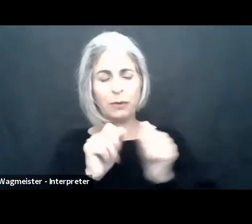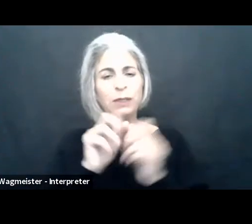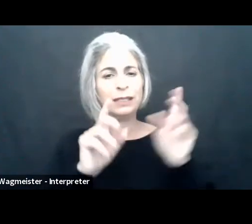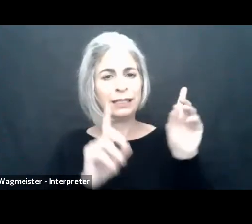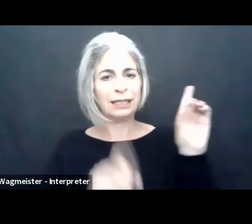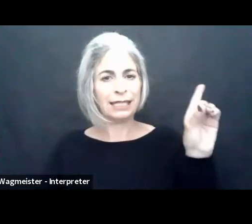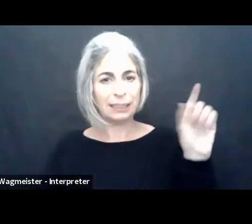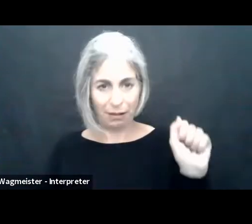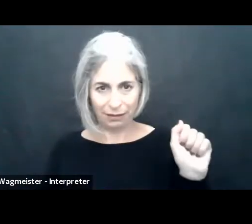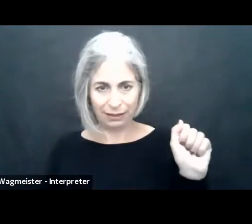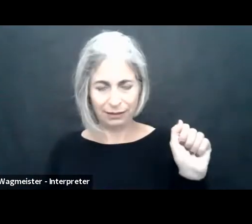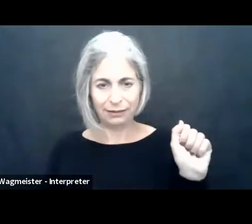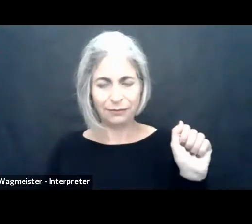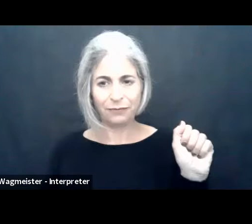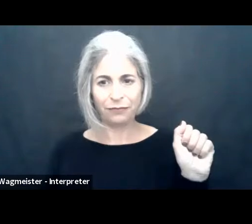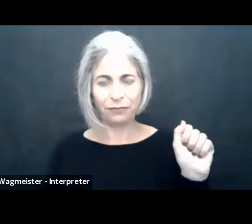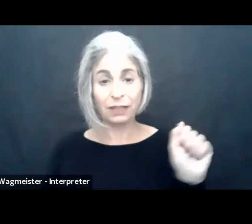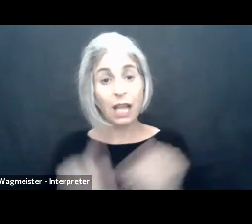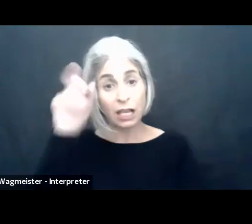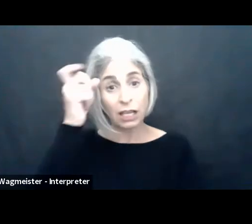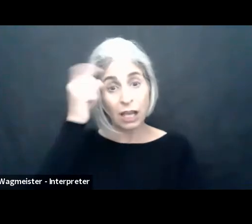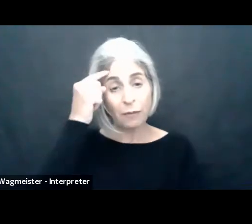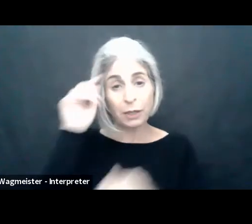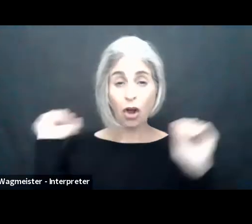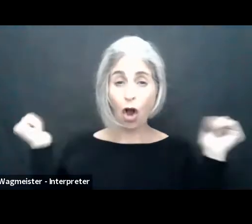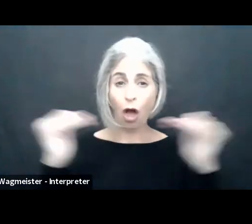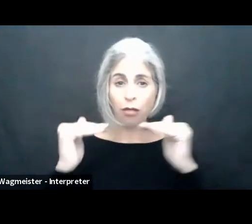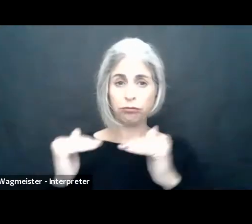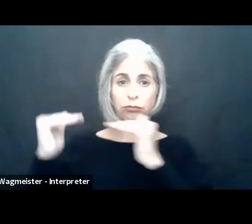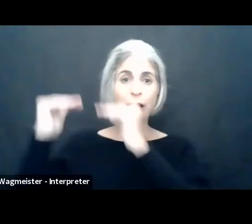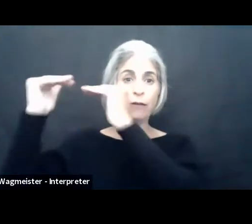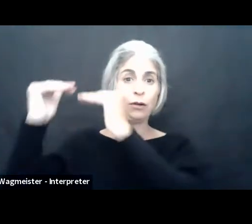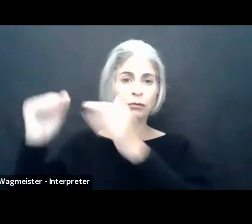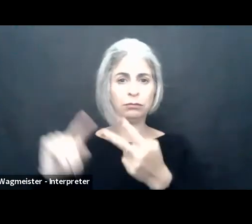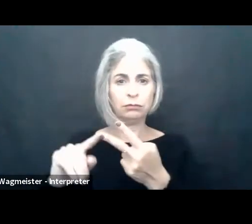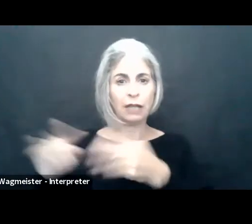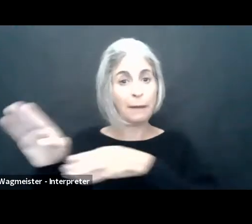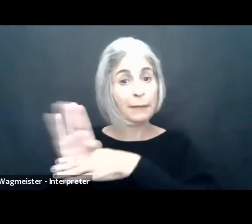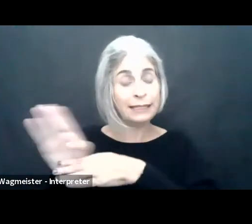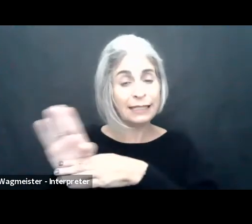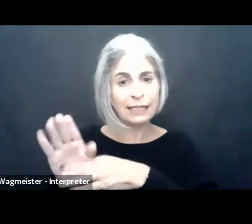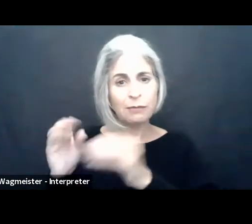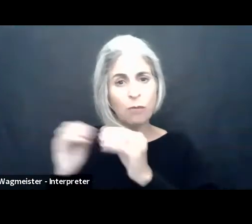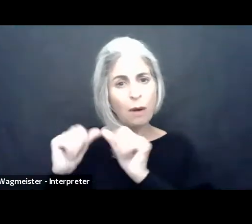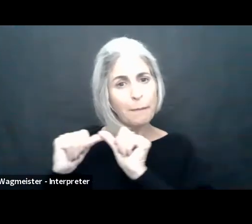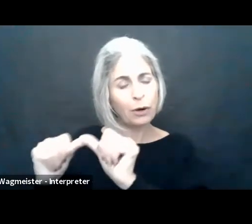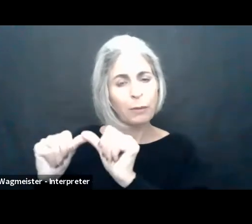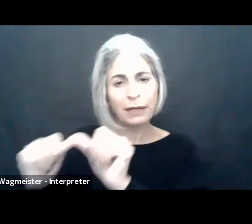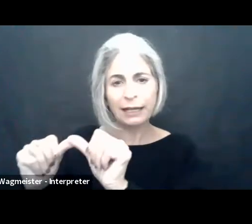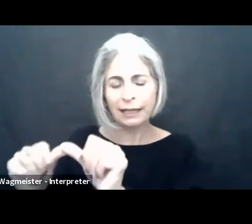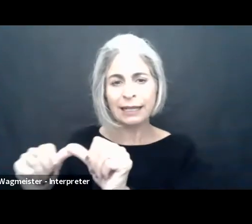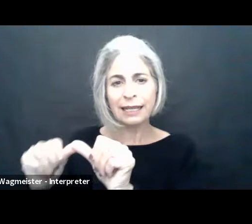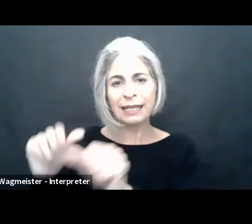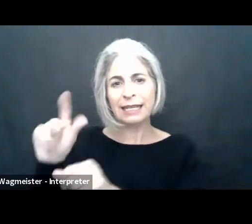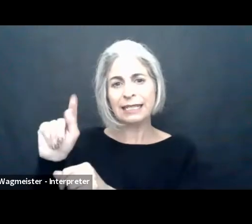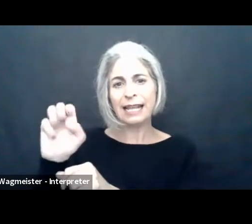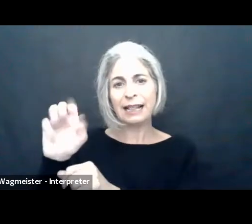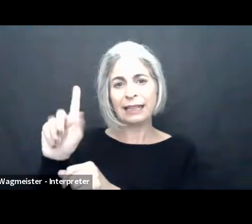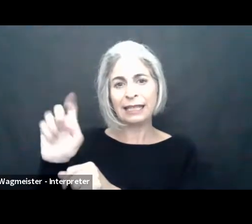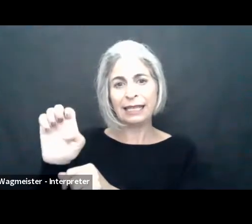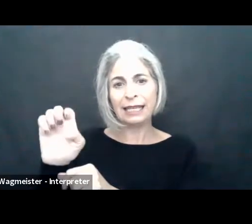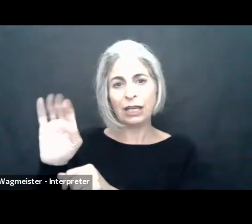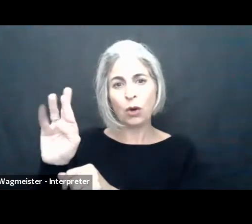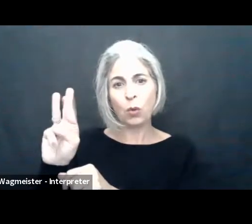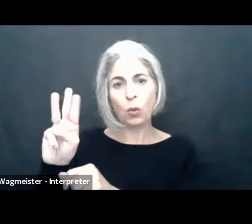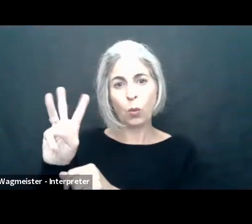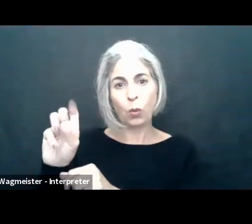disabilities. And as governments at all levels and businesses move to more permanent teleworking